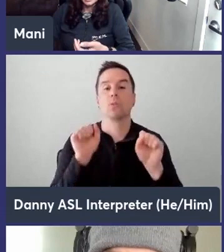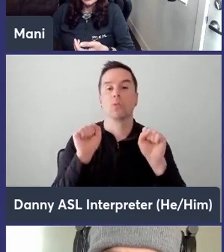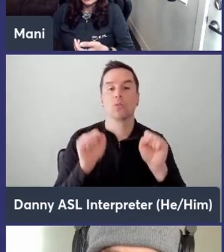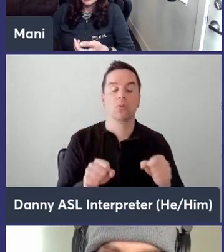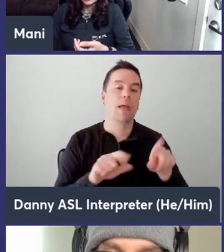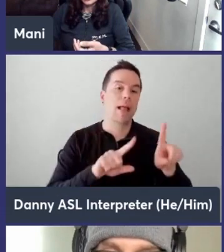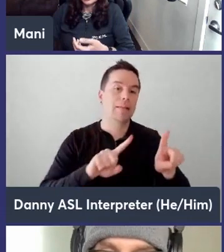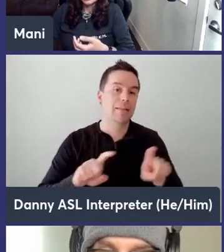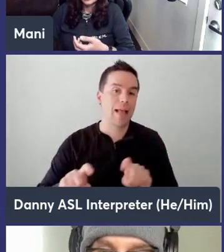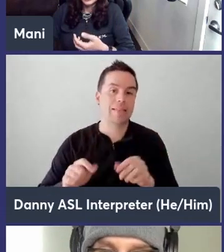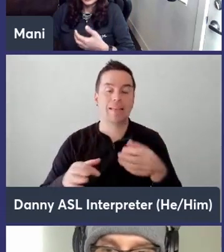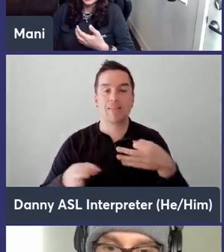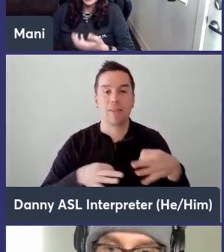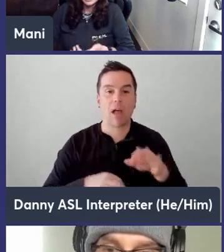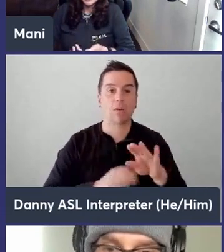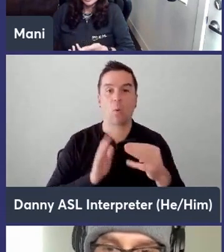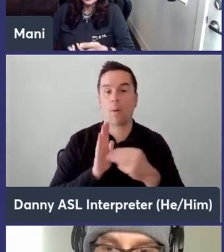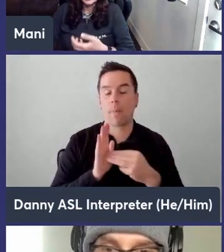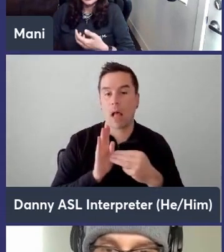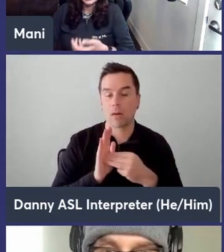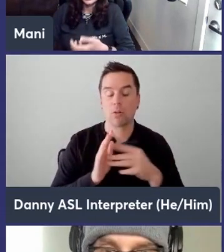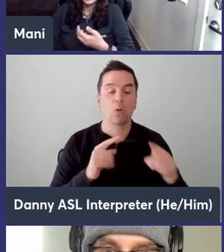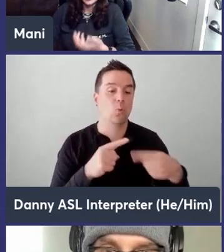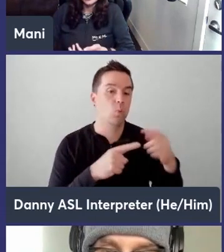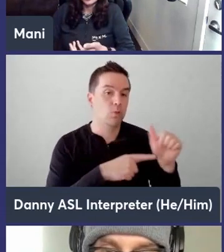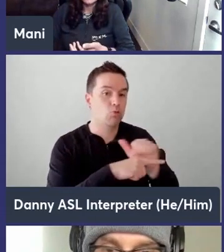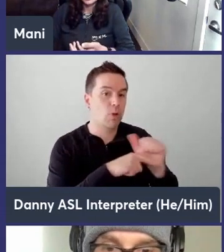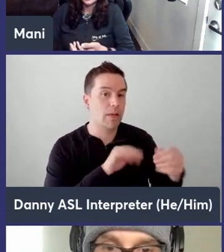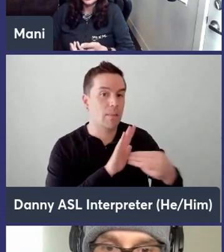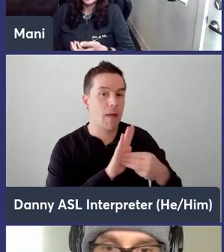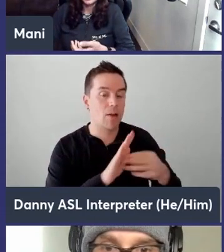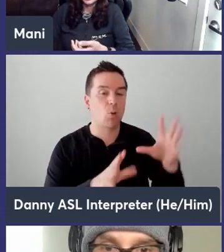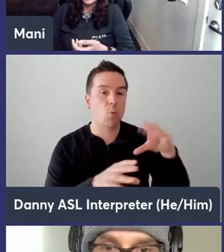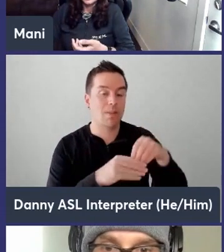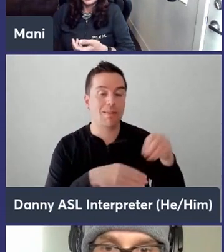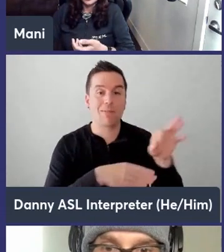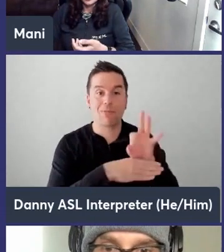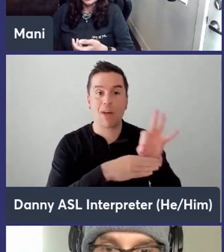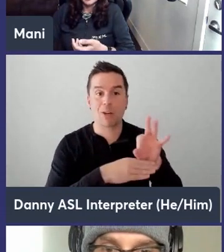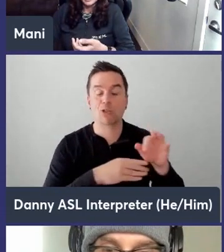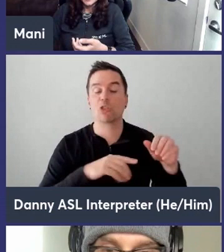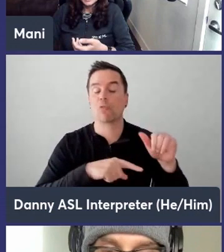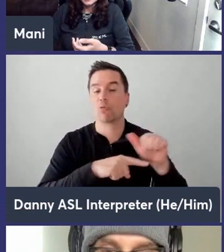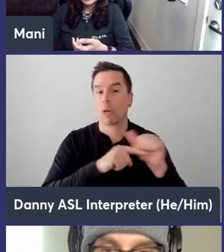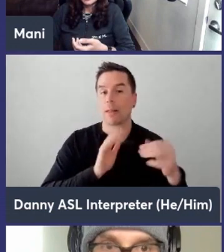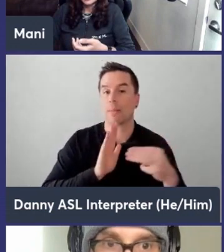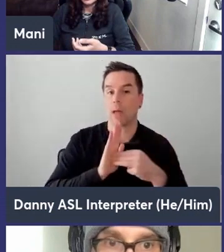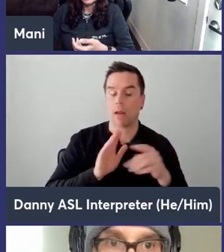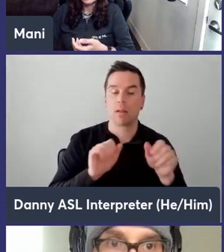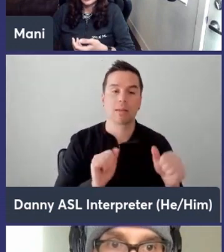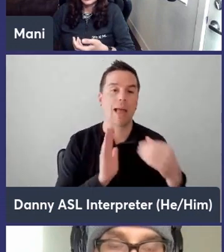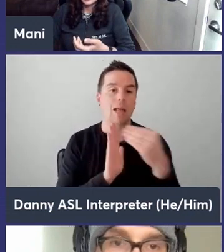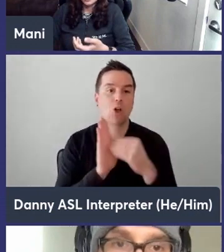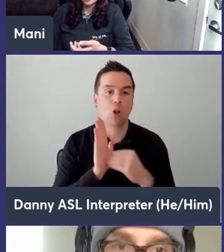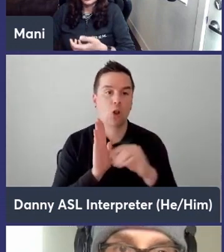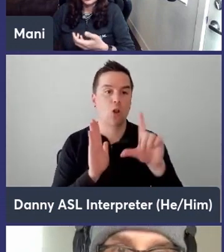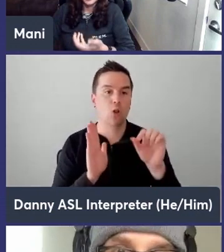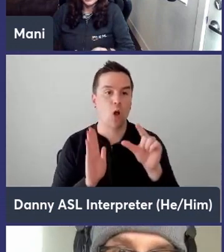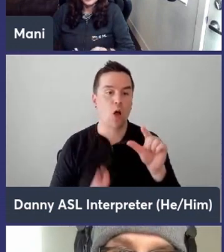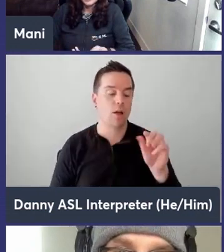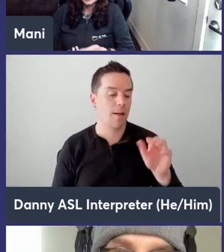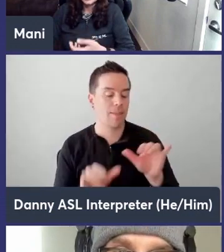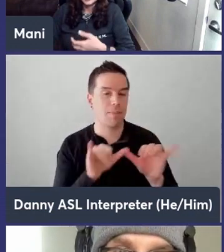can then, when you are training the model inside the train model function, you can log the metrics, let's say loss